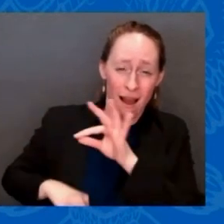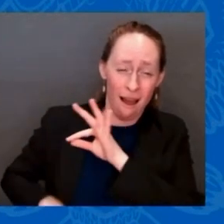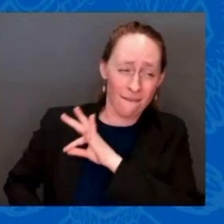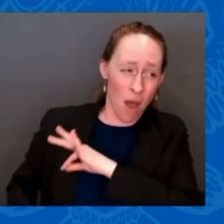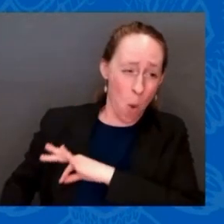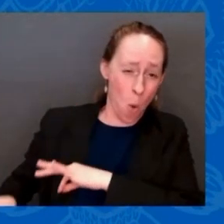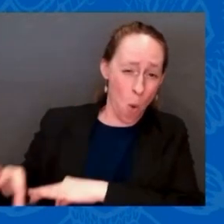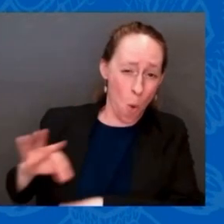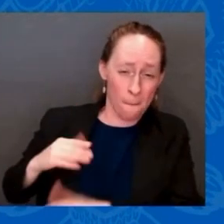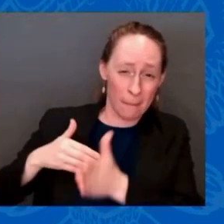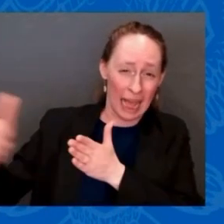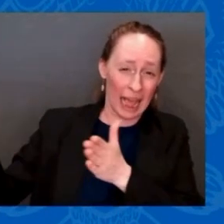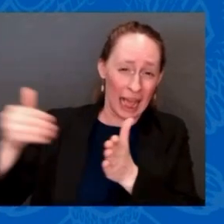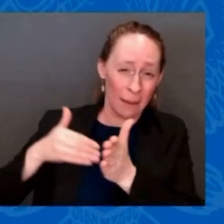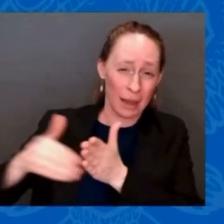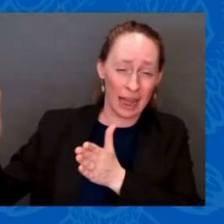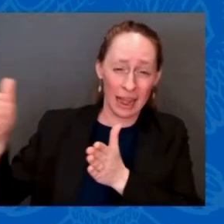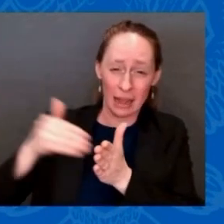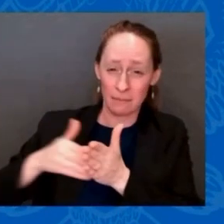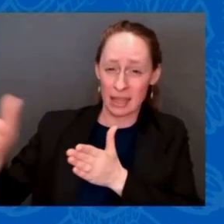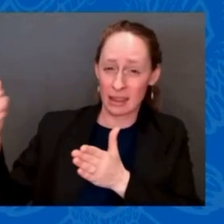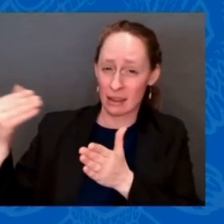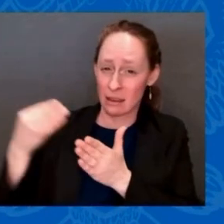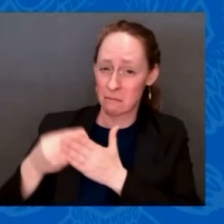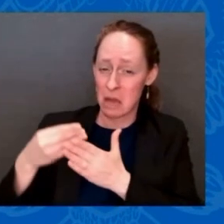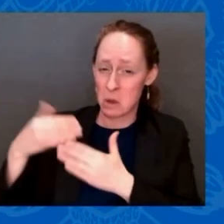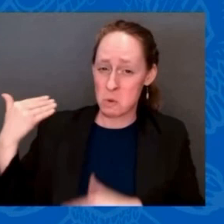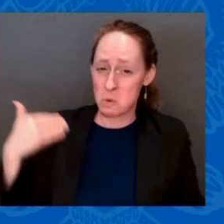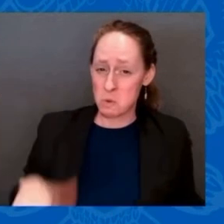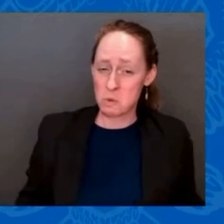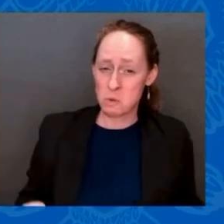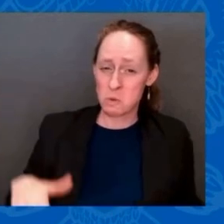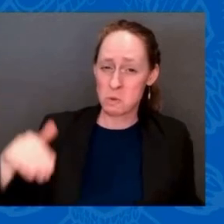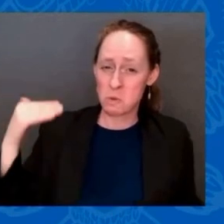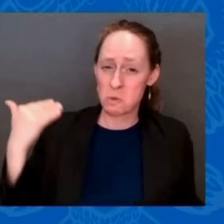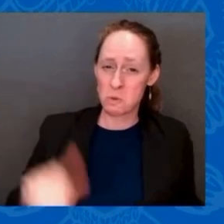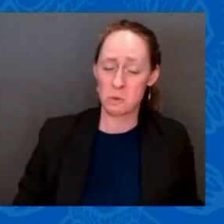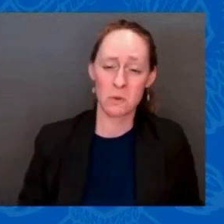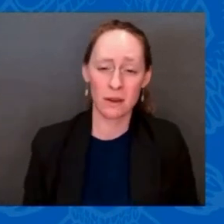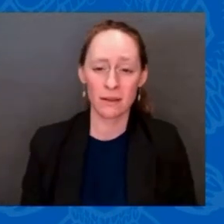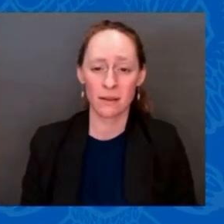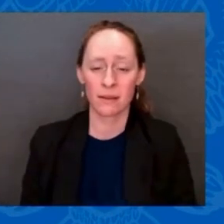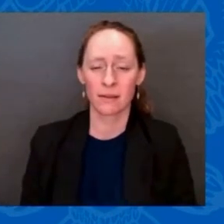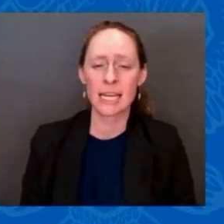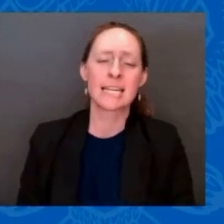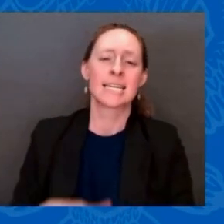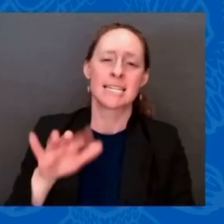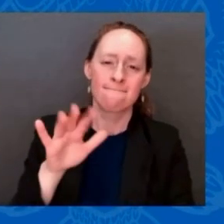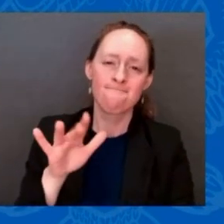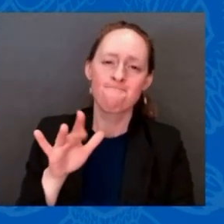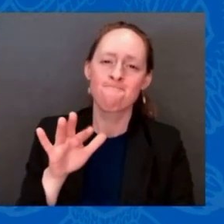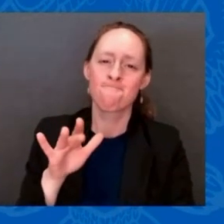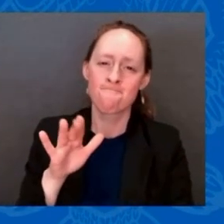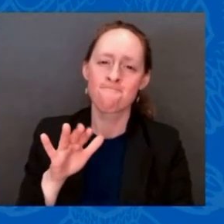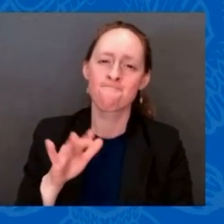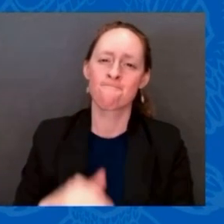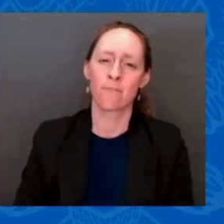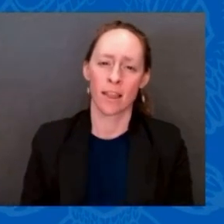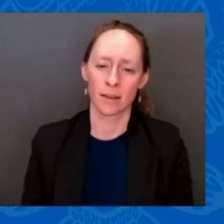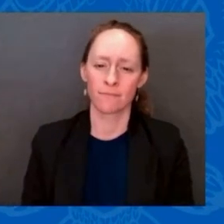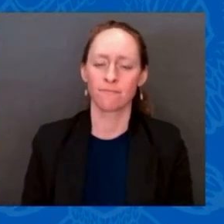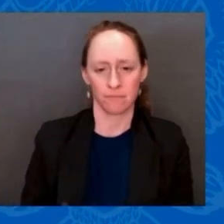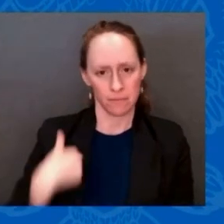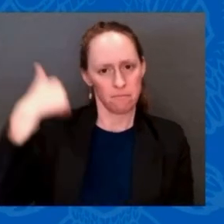presidents, God love him, he's passed away, but he had a yacht. The name of the yacht was Overdraft.